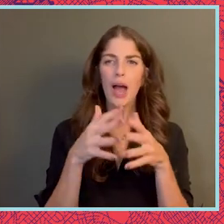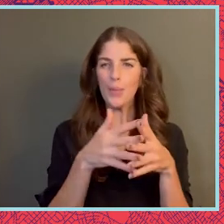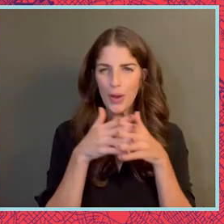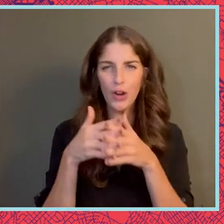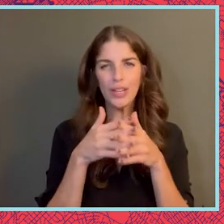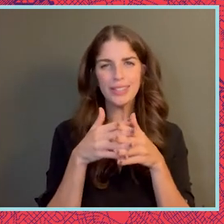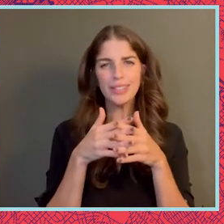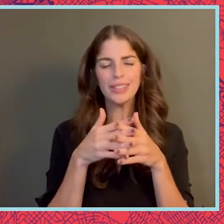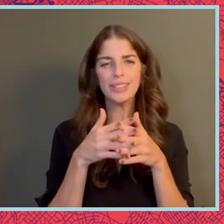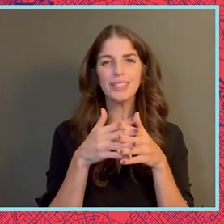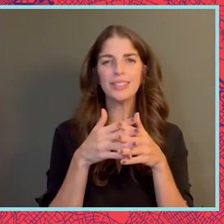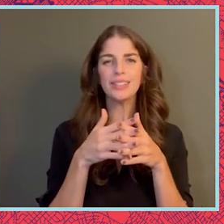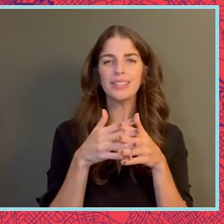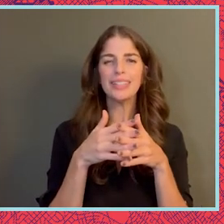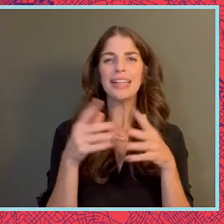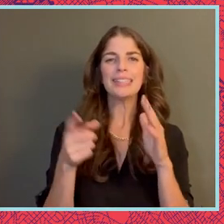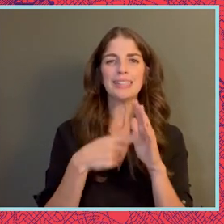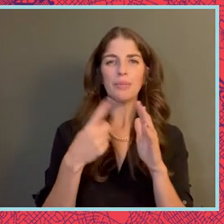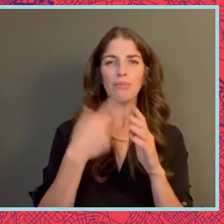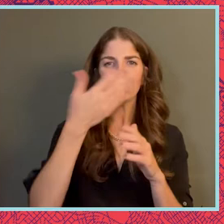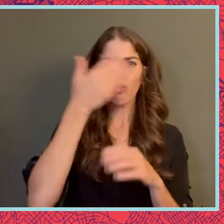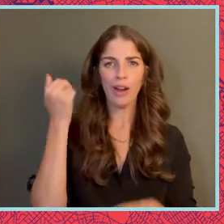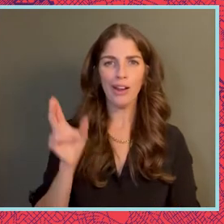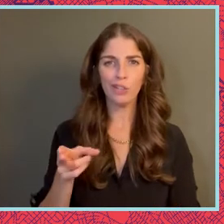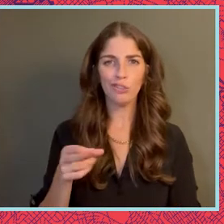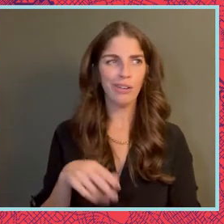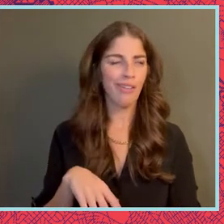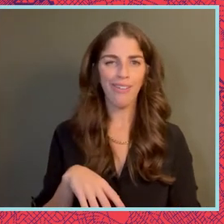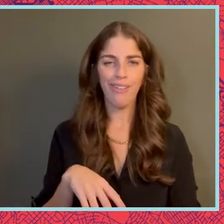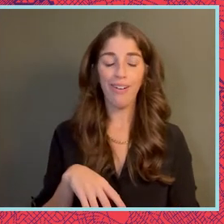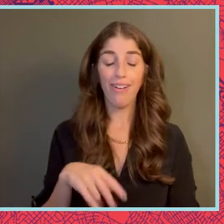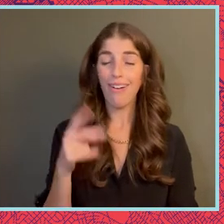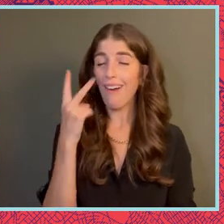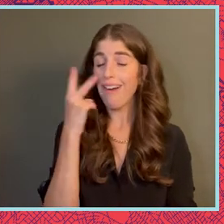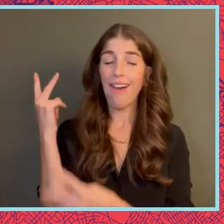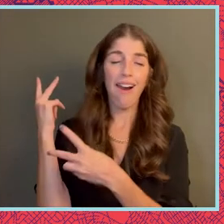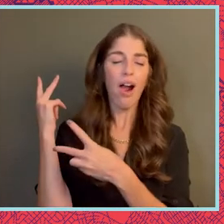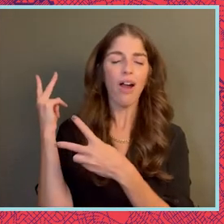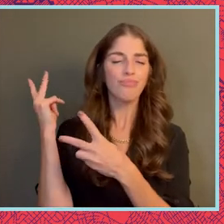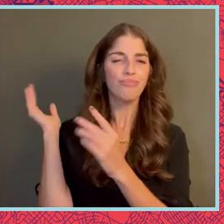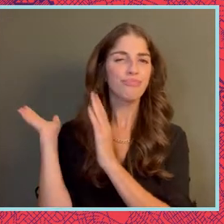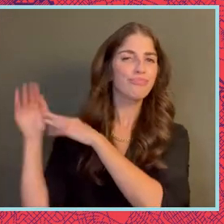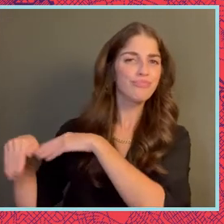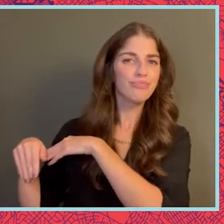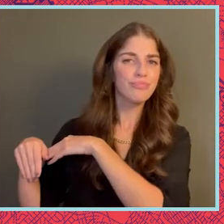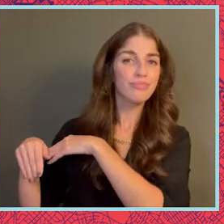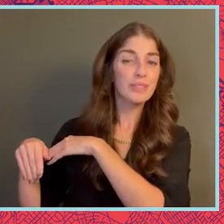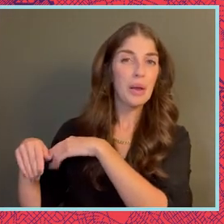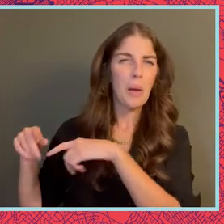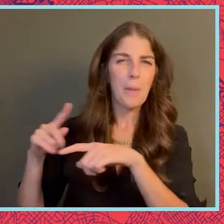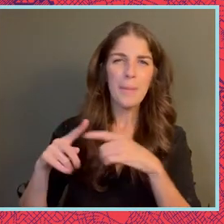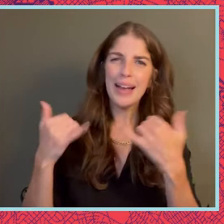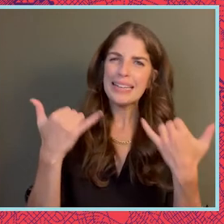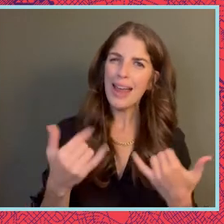Americans have sort of sometimes historical amnesia, like we forget our history rather quickly, and yet